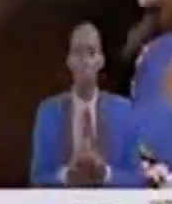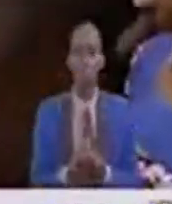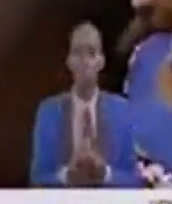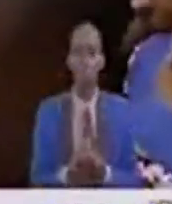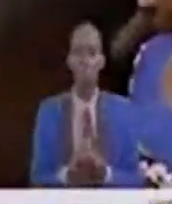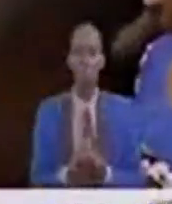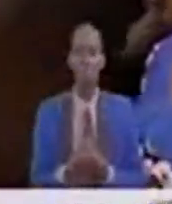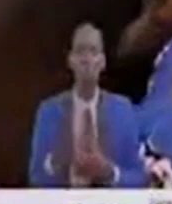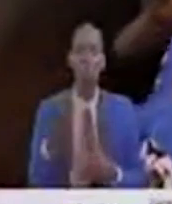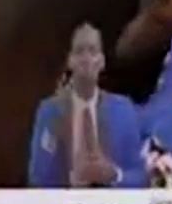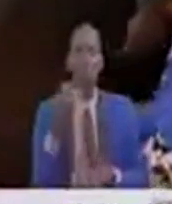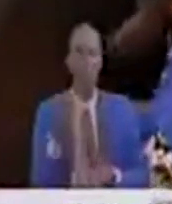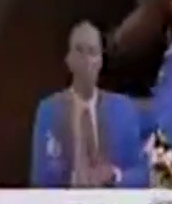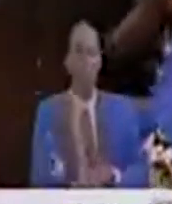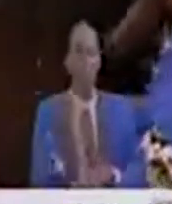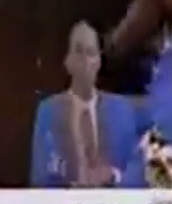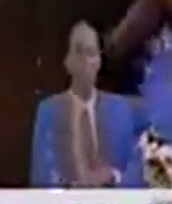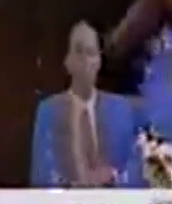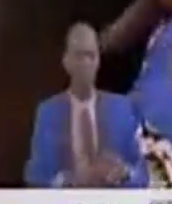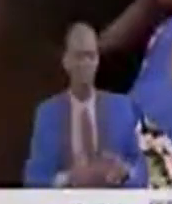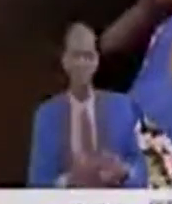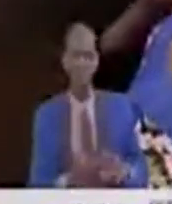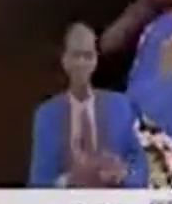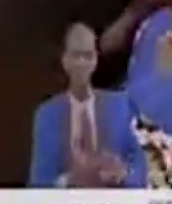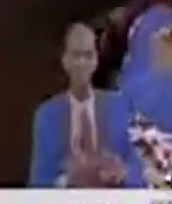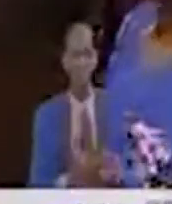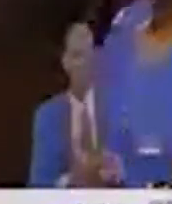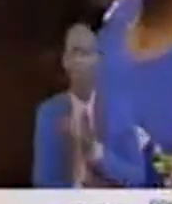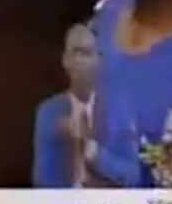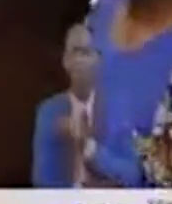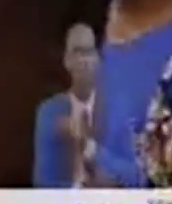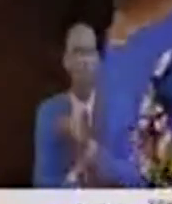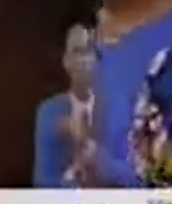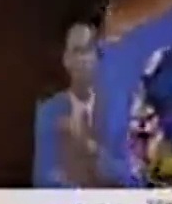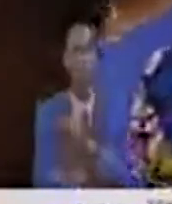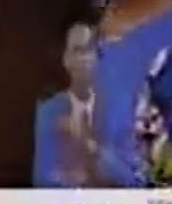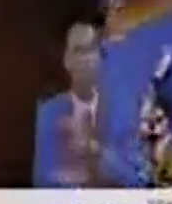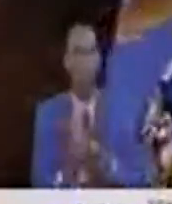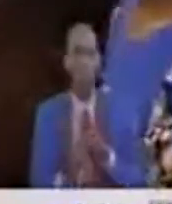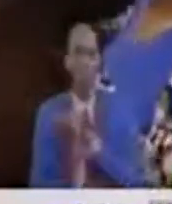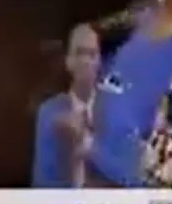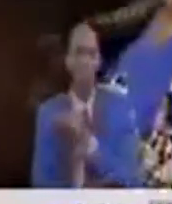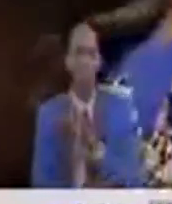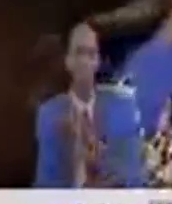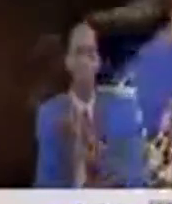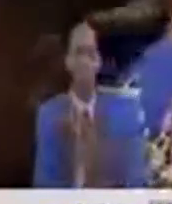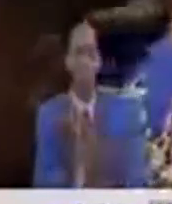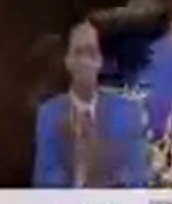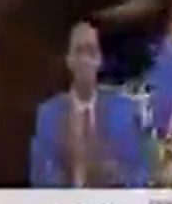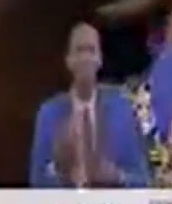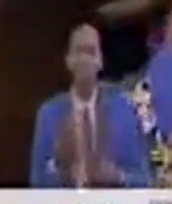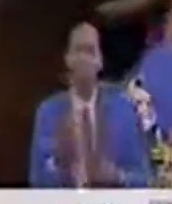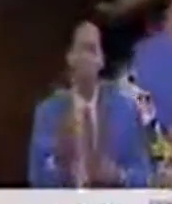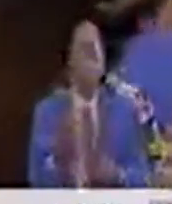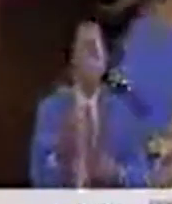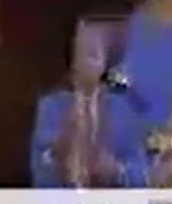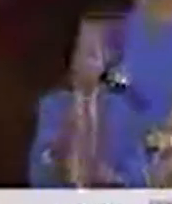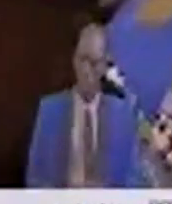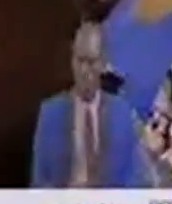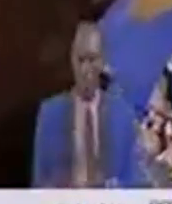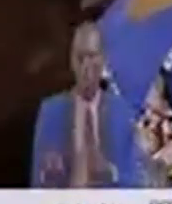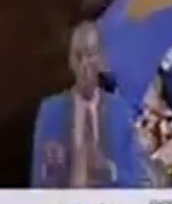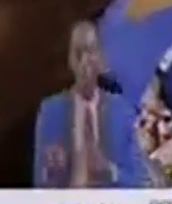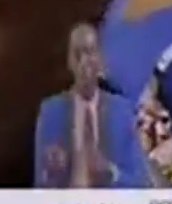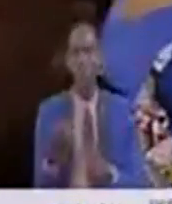at the source of that temptation. Look at the root, the route, the